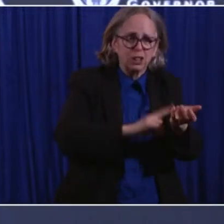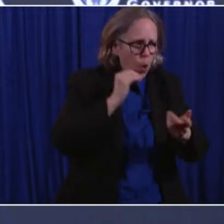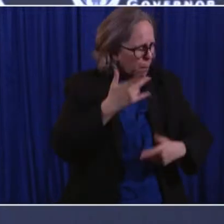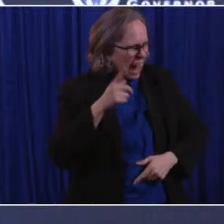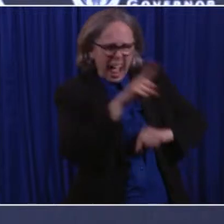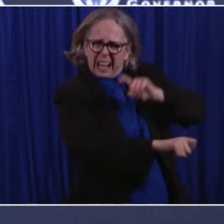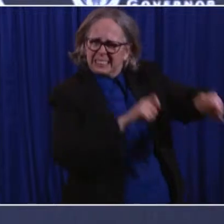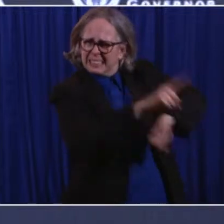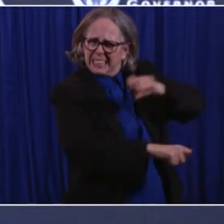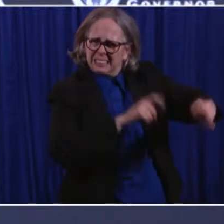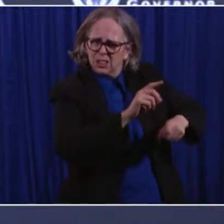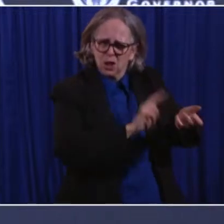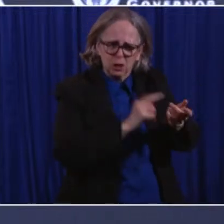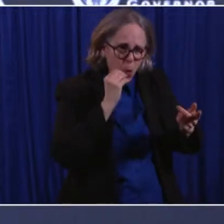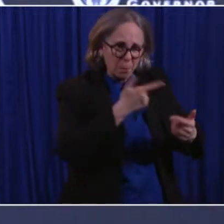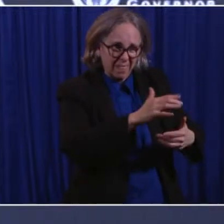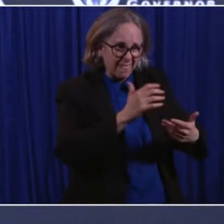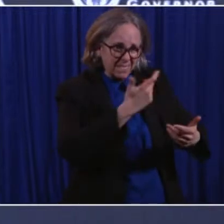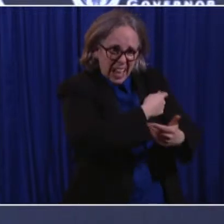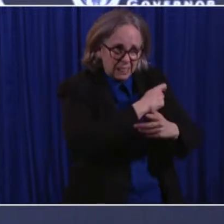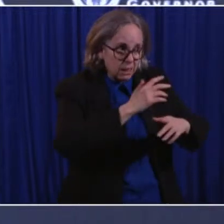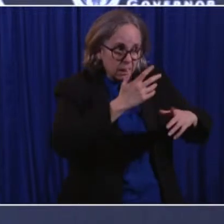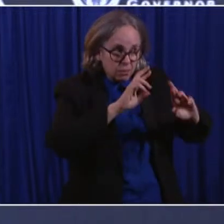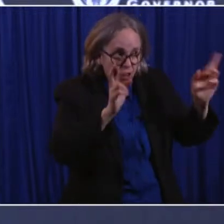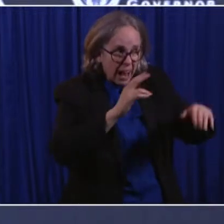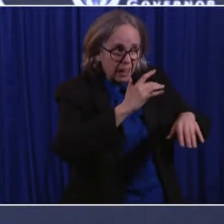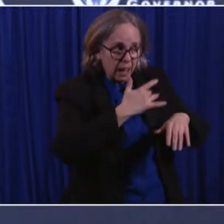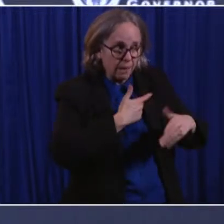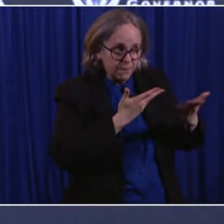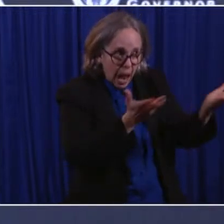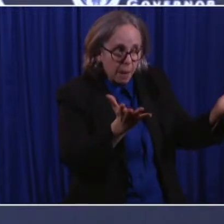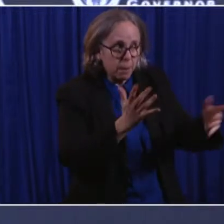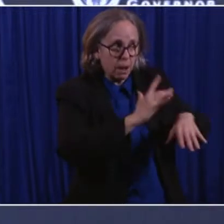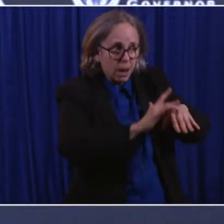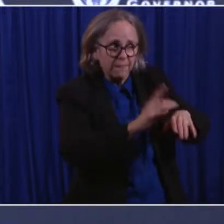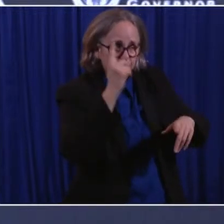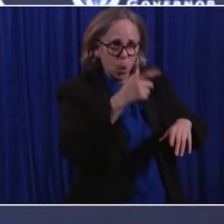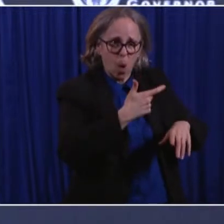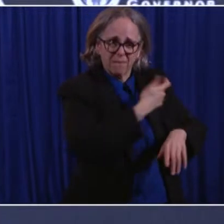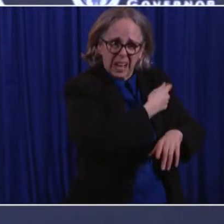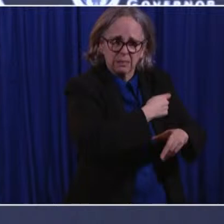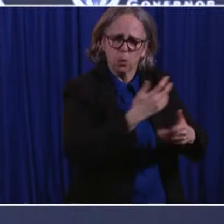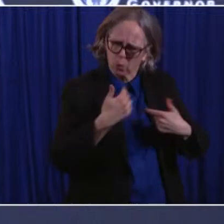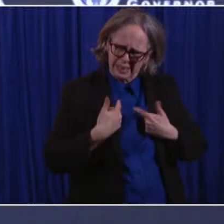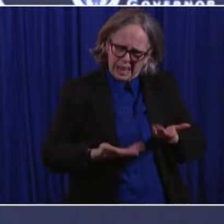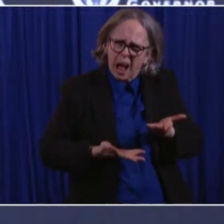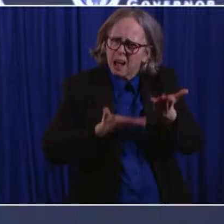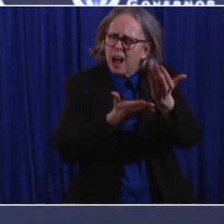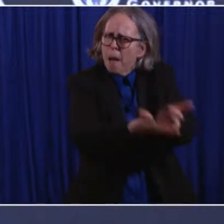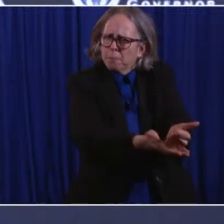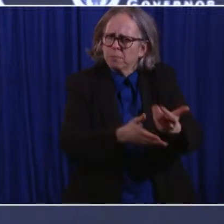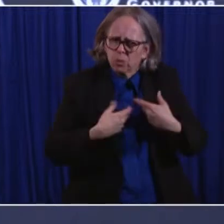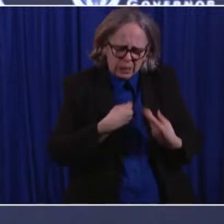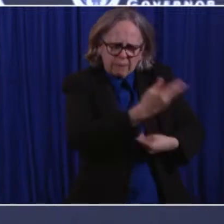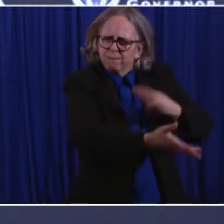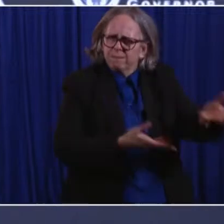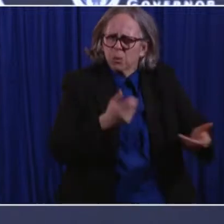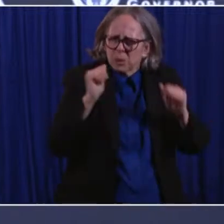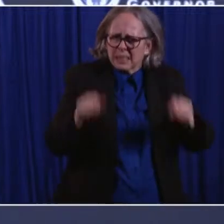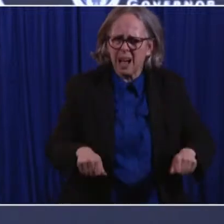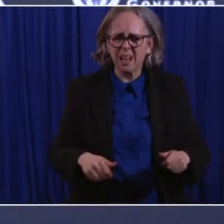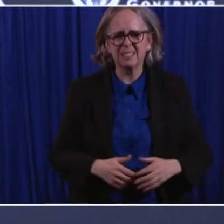should have the vaccine because we have provided it to them. And so we have to continue to be very vigilant. If you look at the cases in